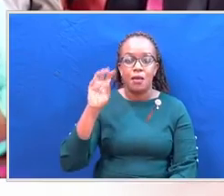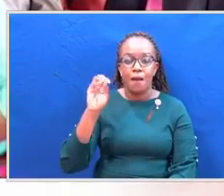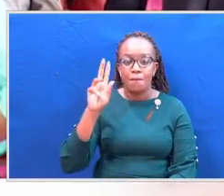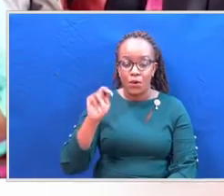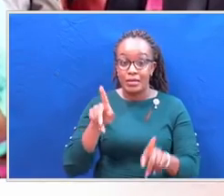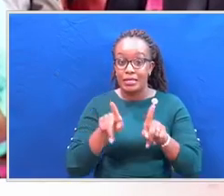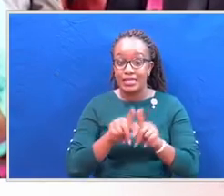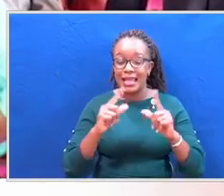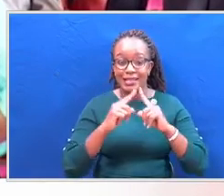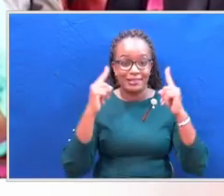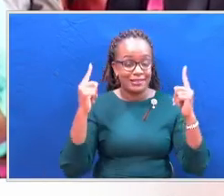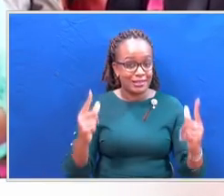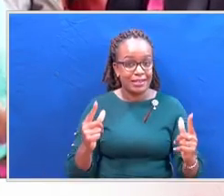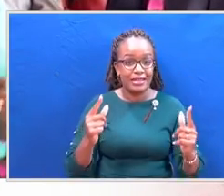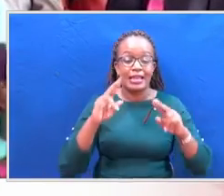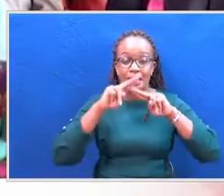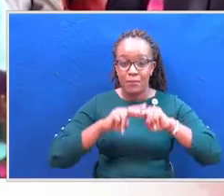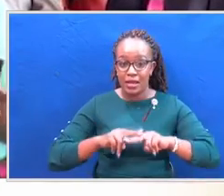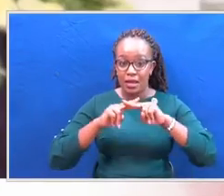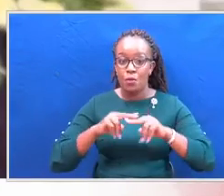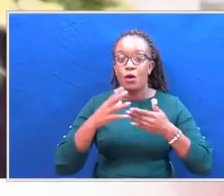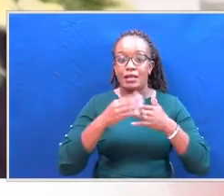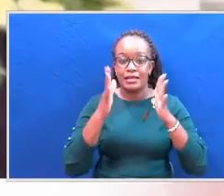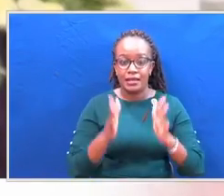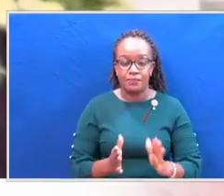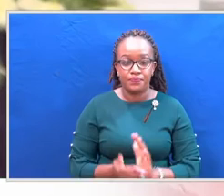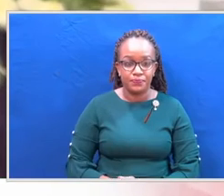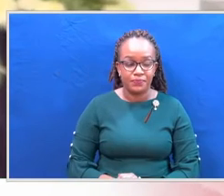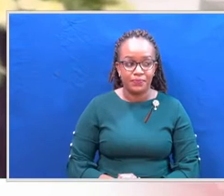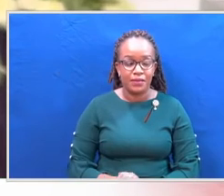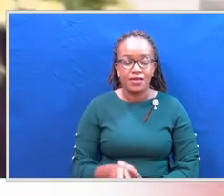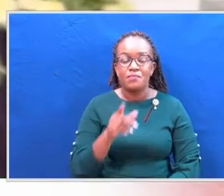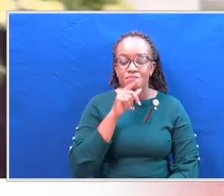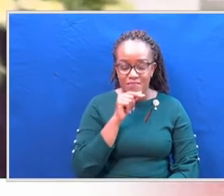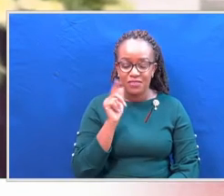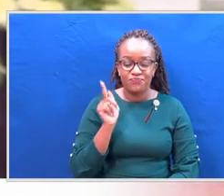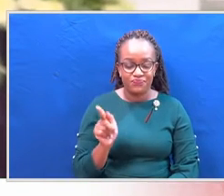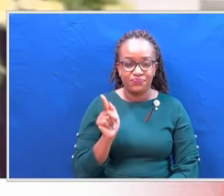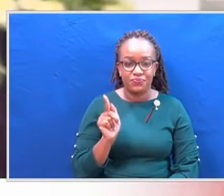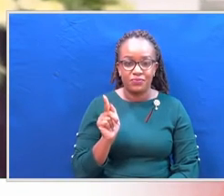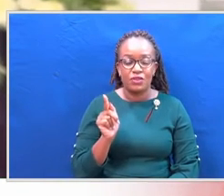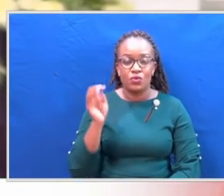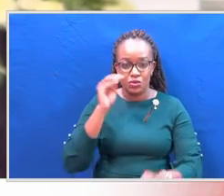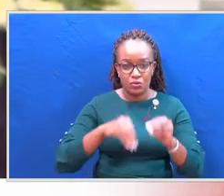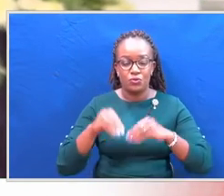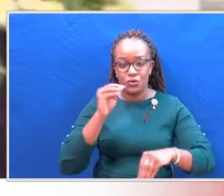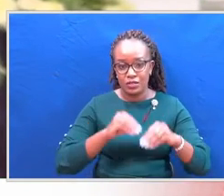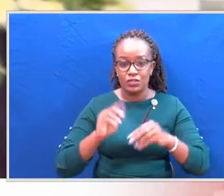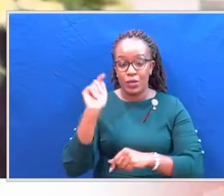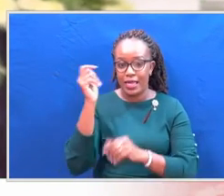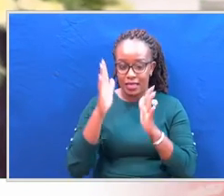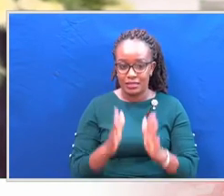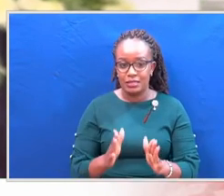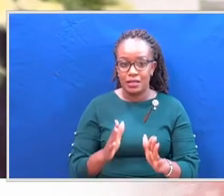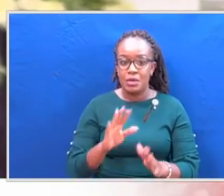as a great and dependable leader. This man contributed immensely to the well-being of Kenya. May his